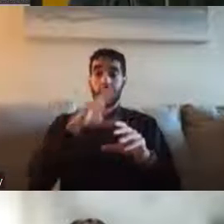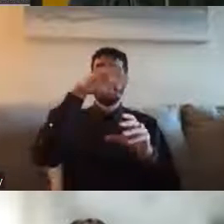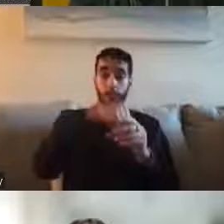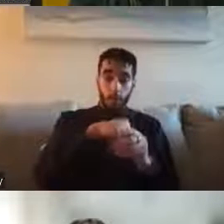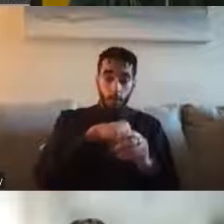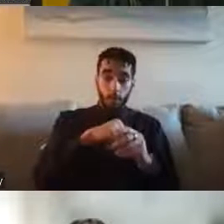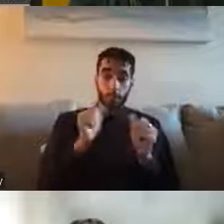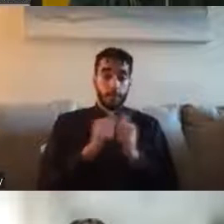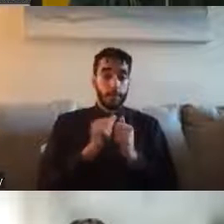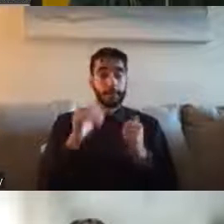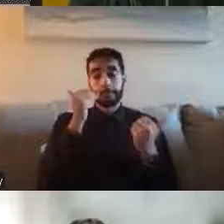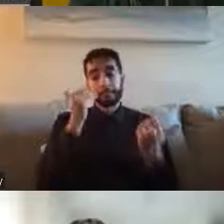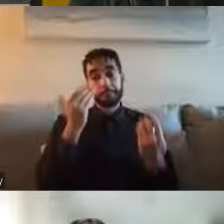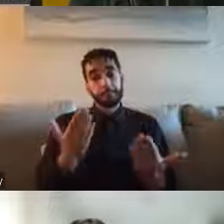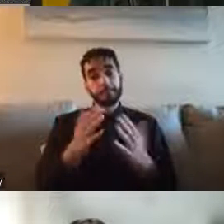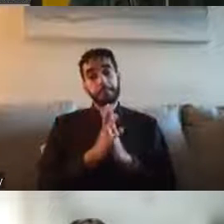be.